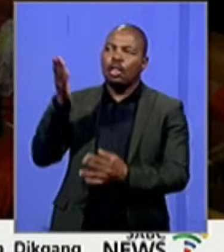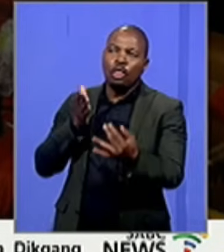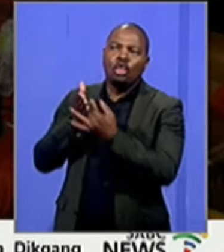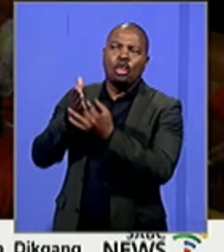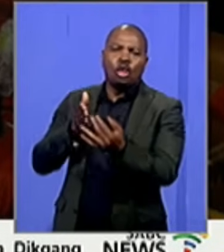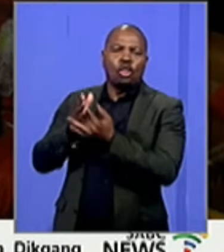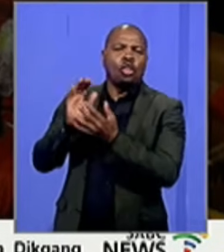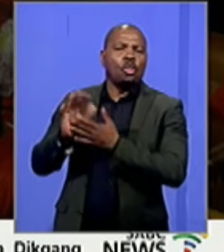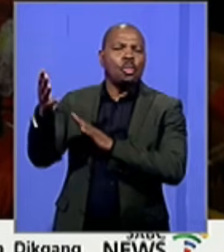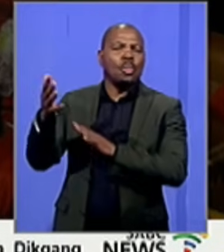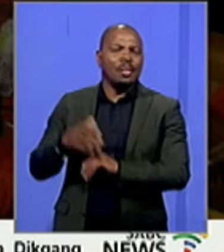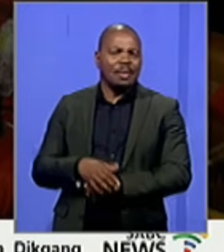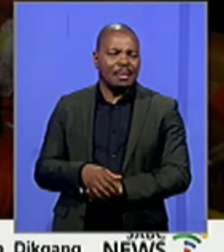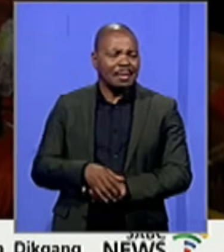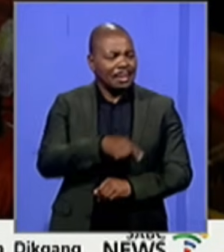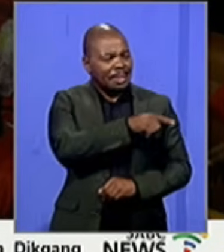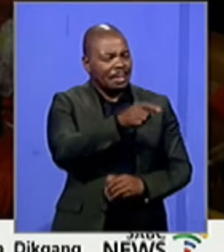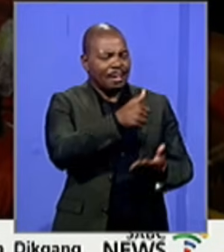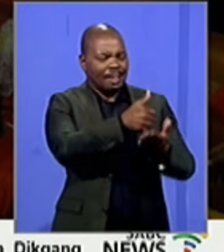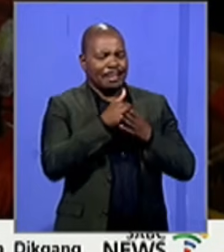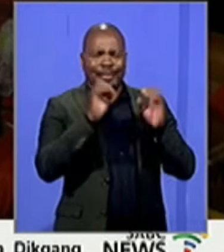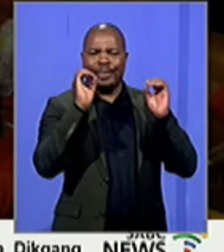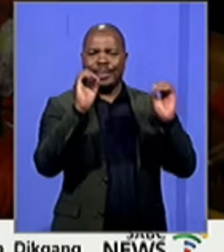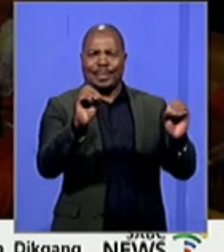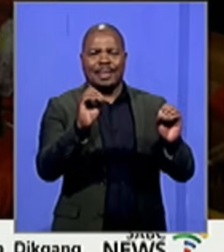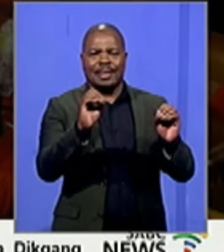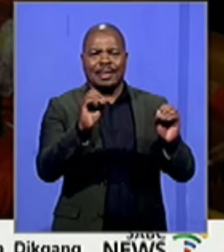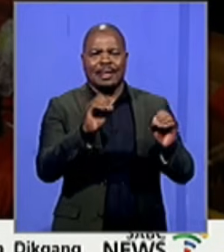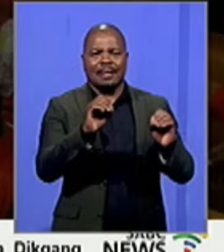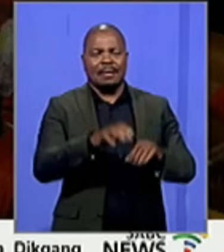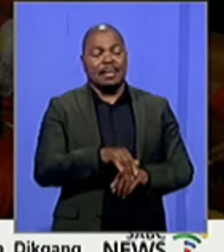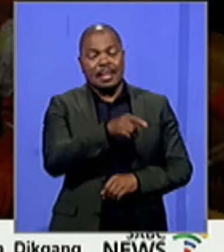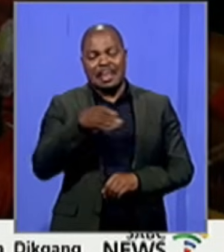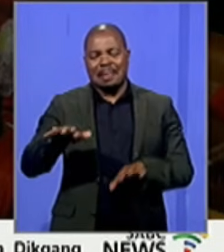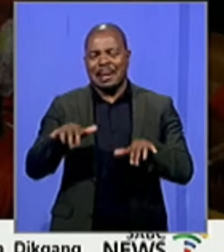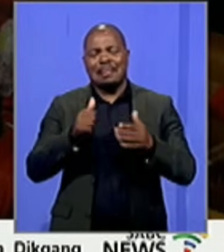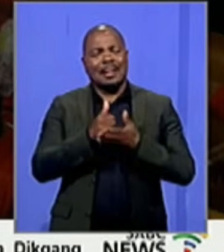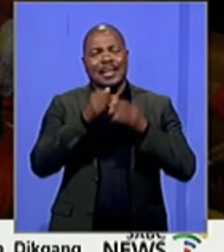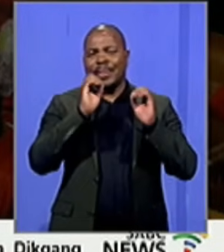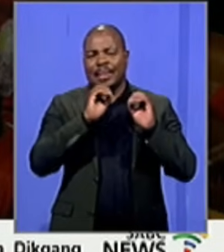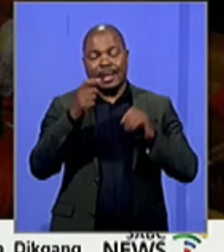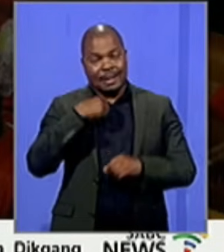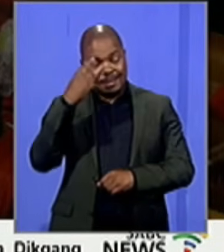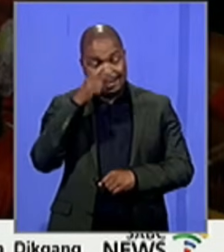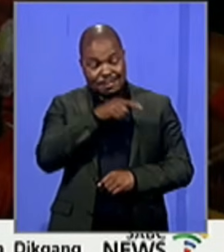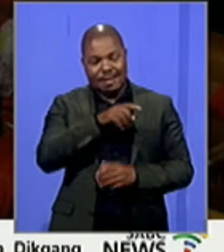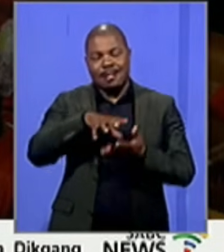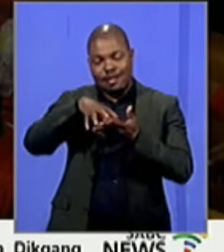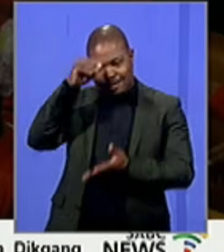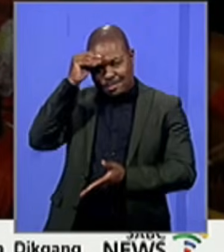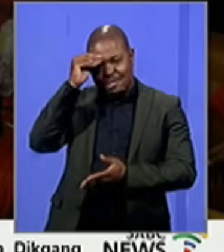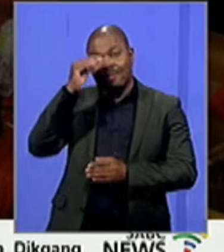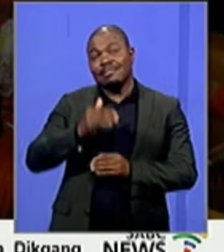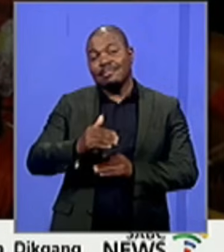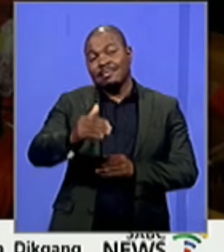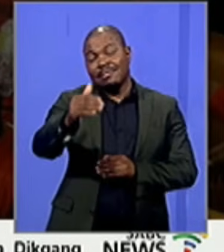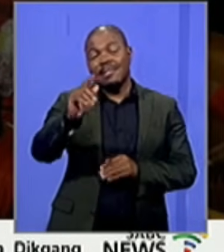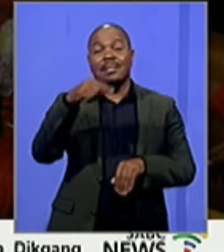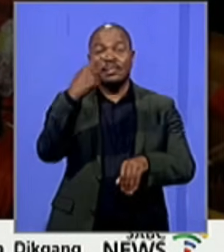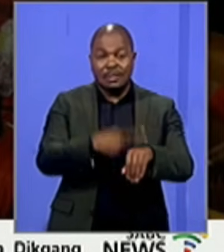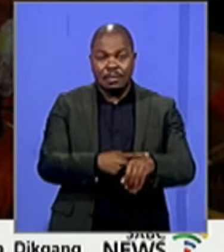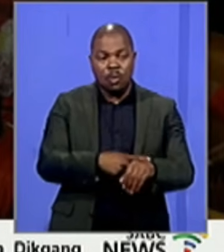hore ba re tswela molemo ka lona ha ba le teng ka haro palamente. Ke nahana sena e se e le thuto ho bona hore nakong e tlang